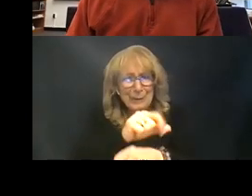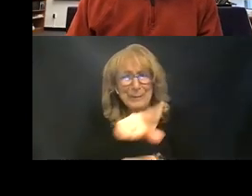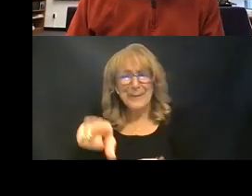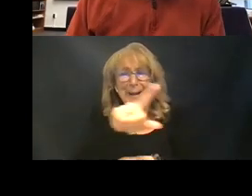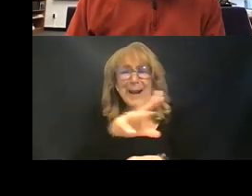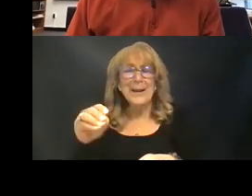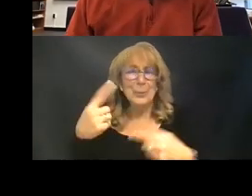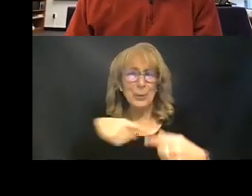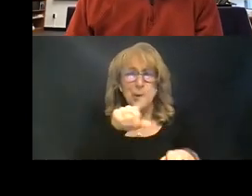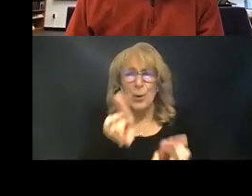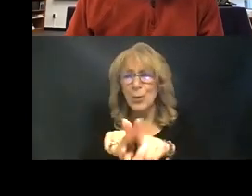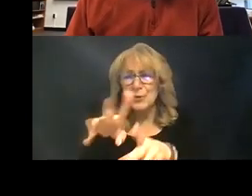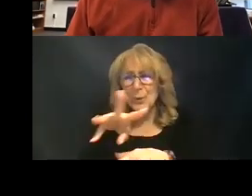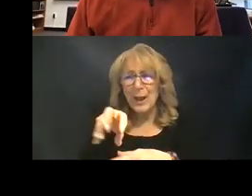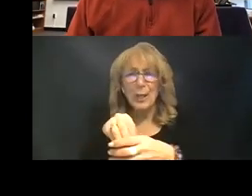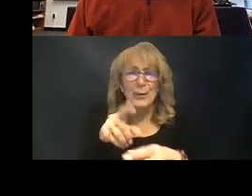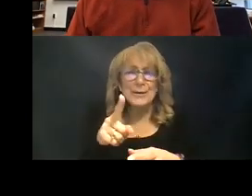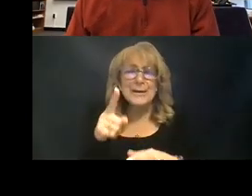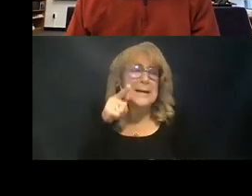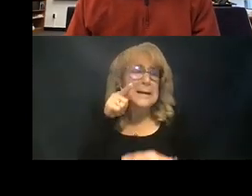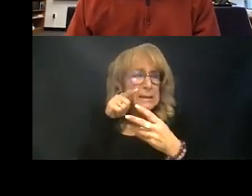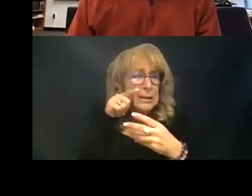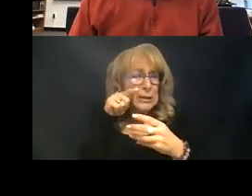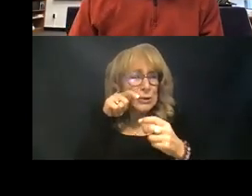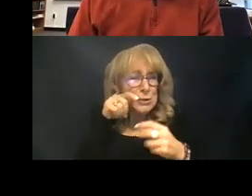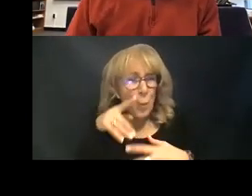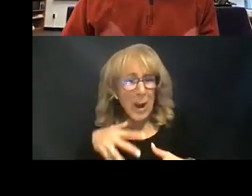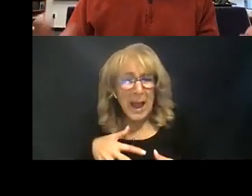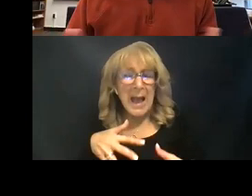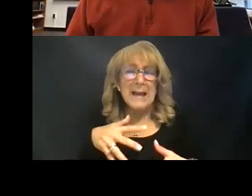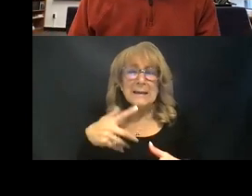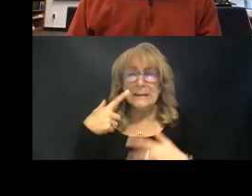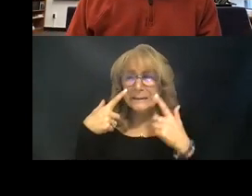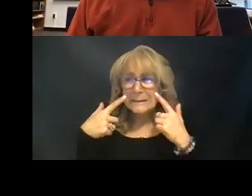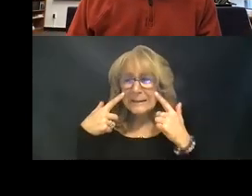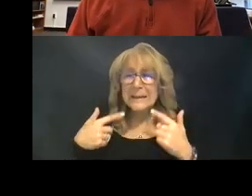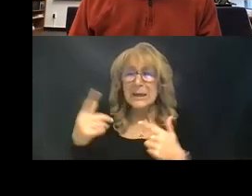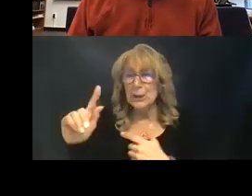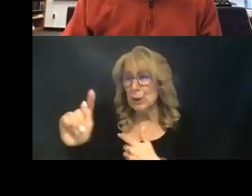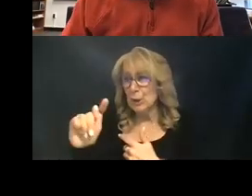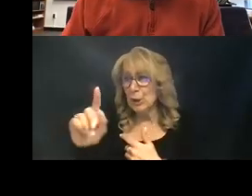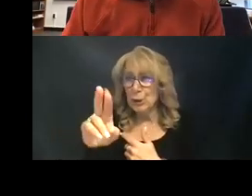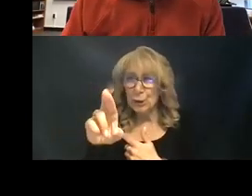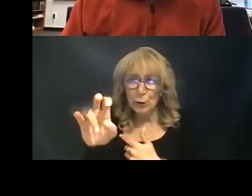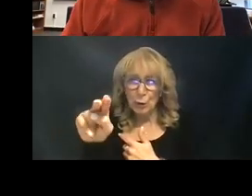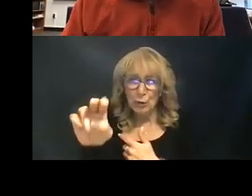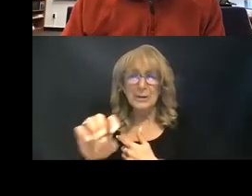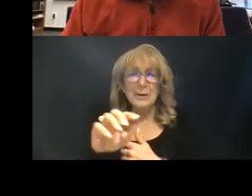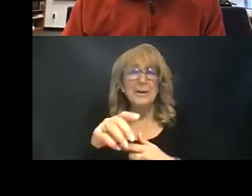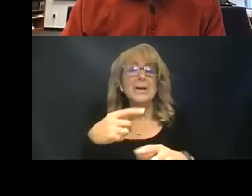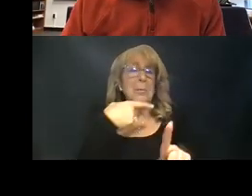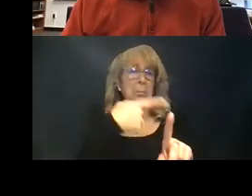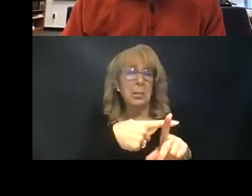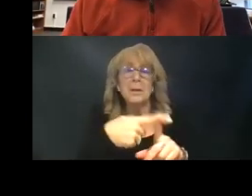We included, we thought about sweat and tears and urine, all in addition to blood and saliva. And here's a little